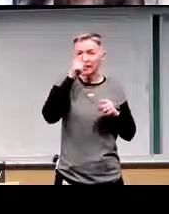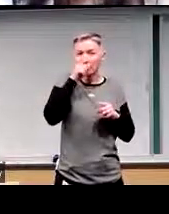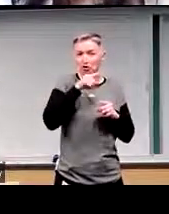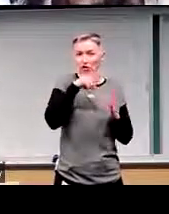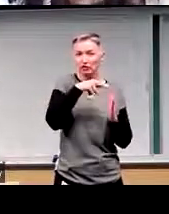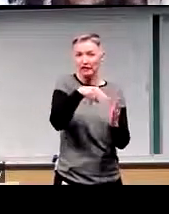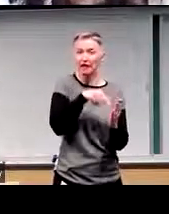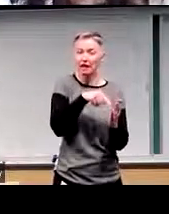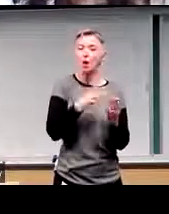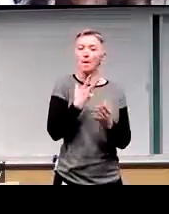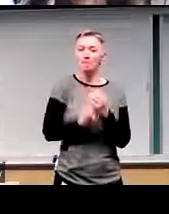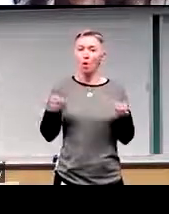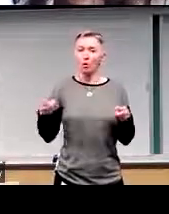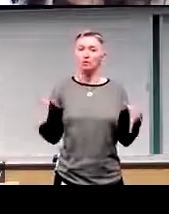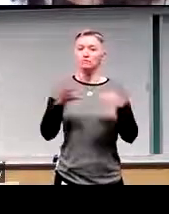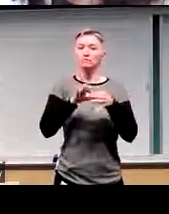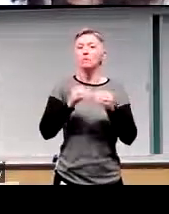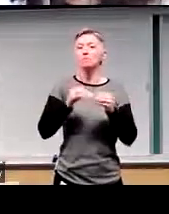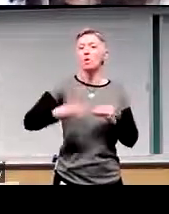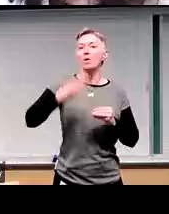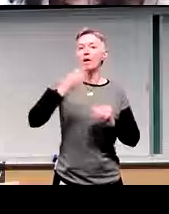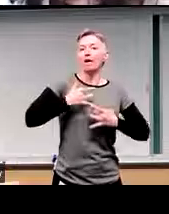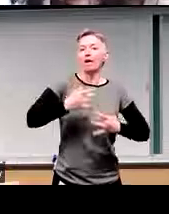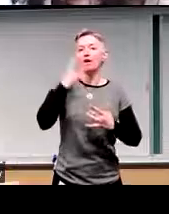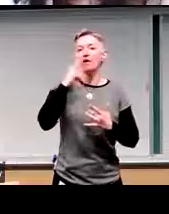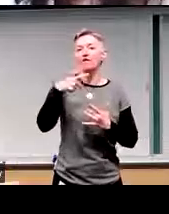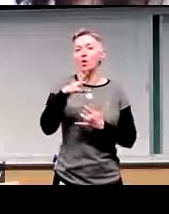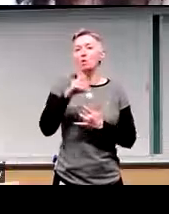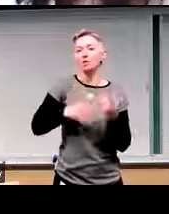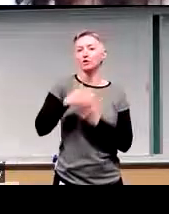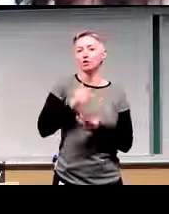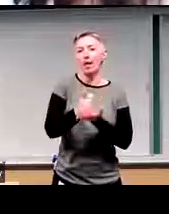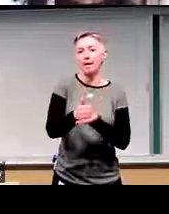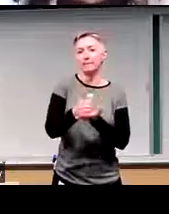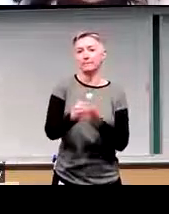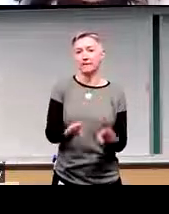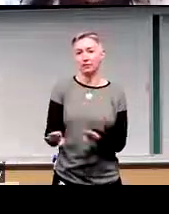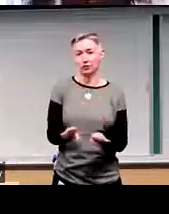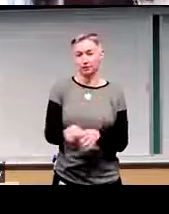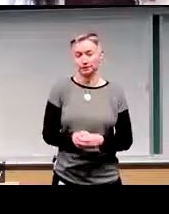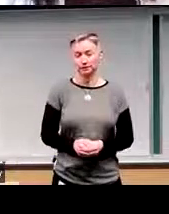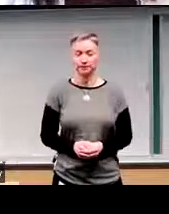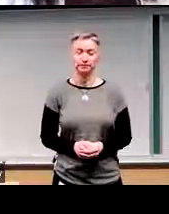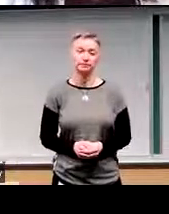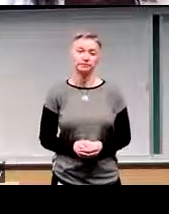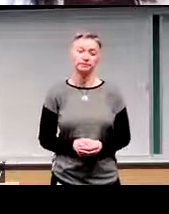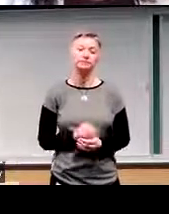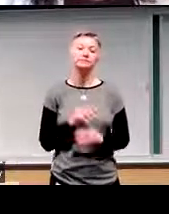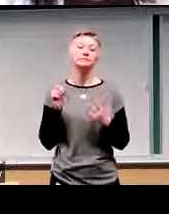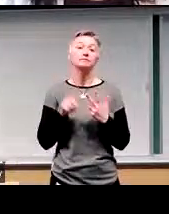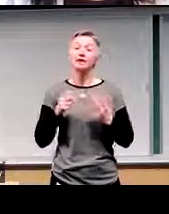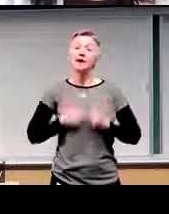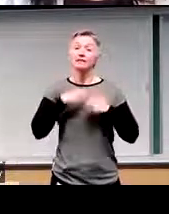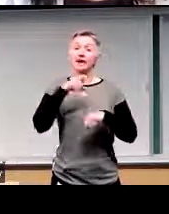be associated with higher tendencies toward prosocial helping behaviors. Also, lifetime